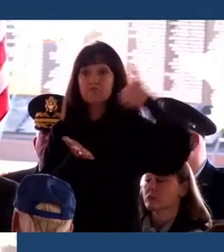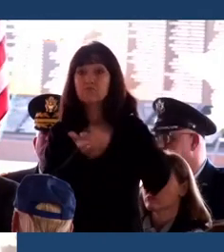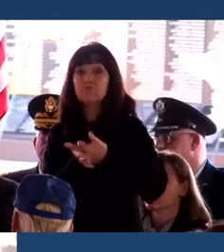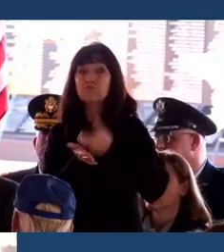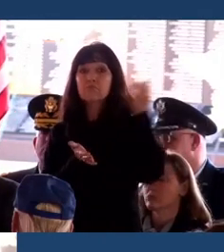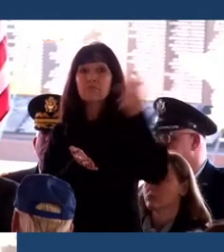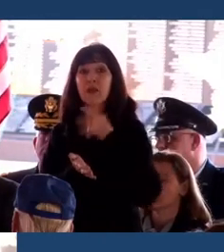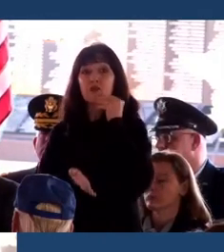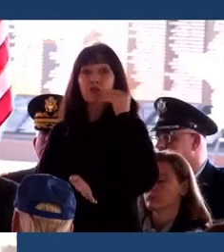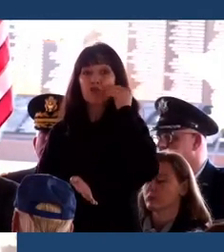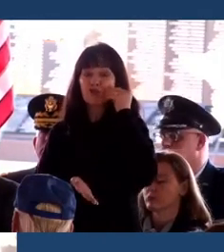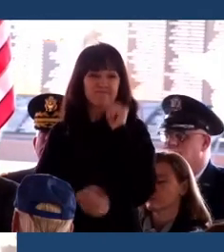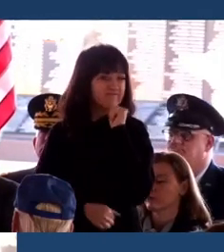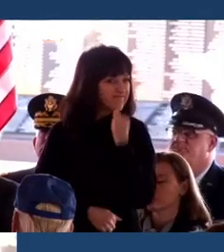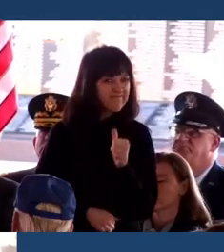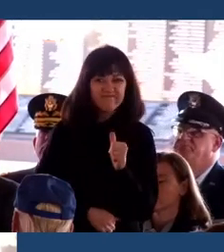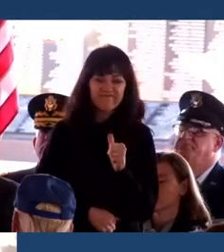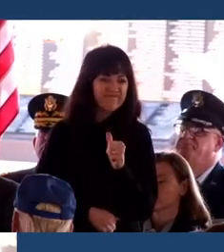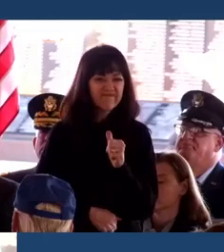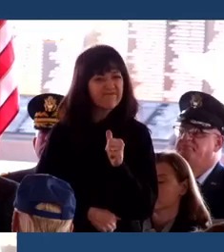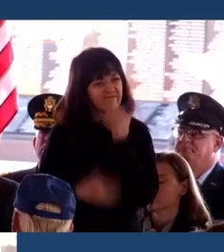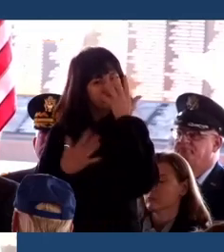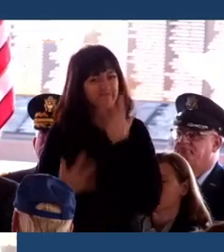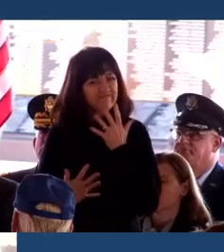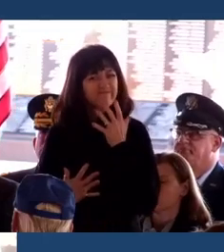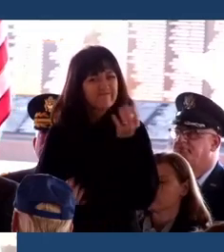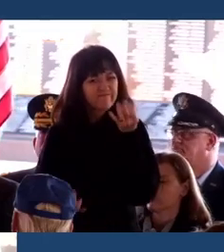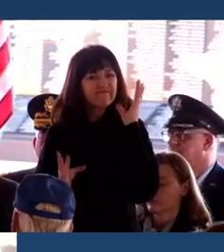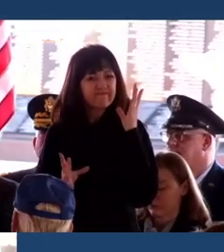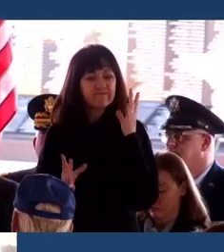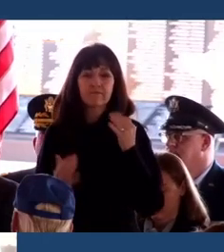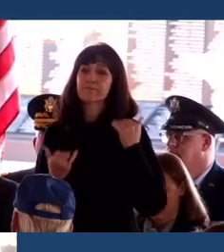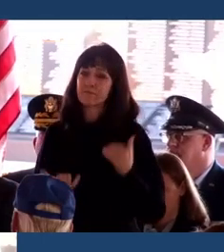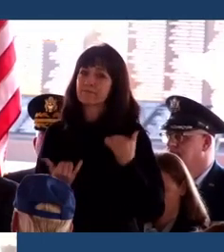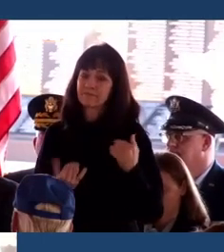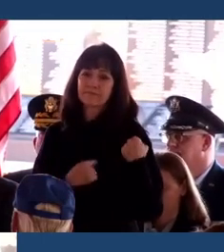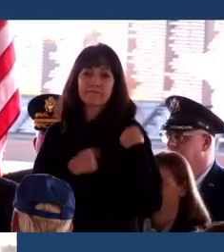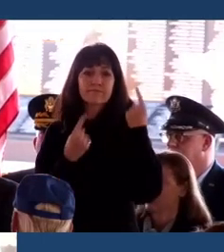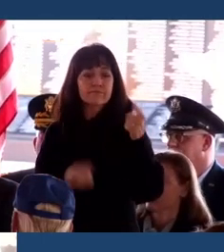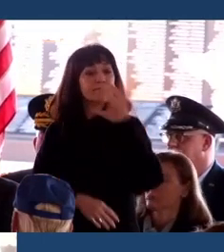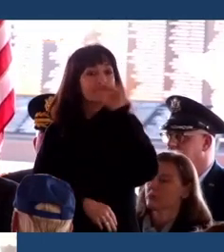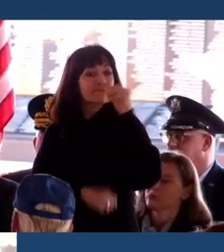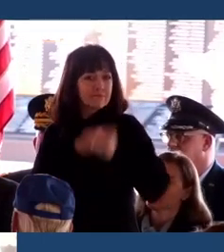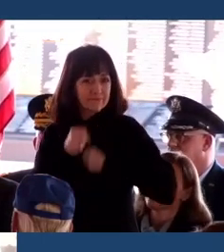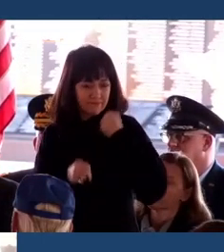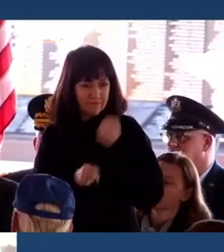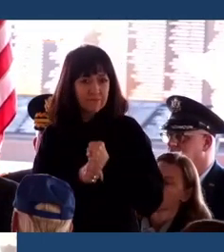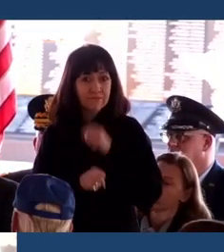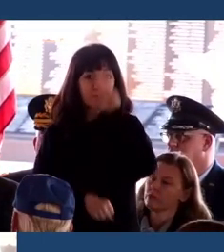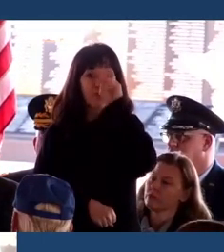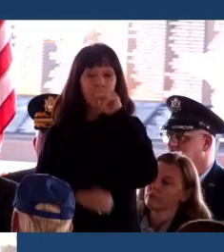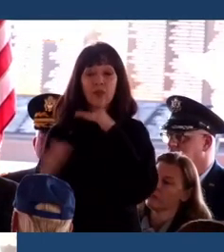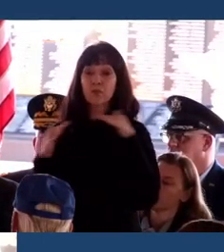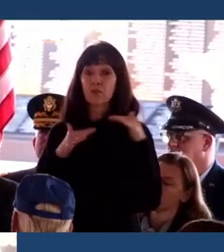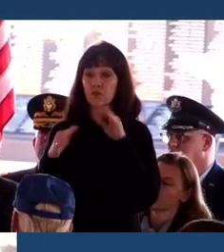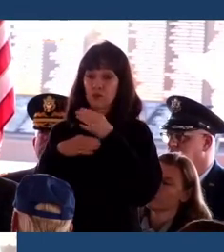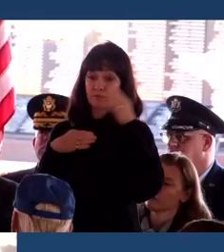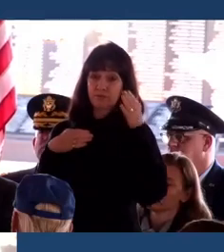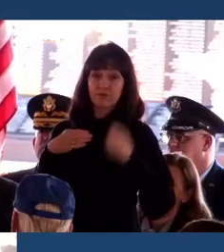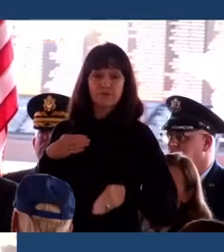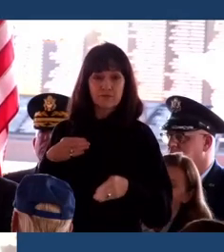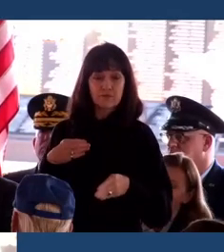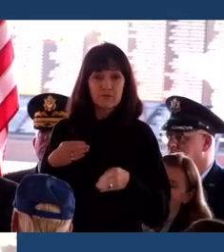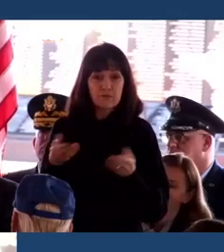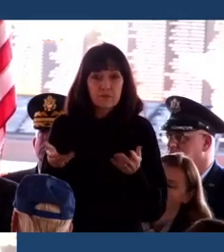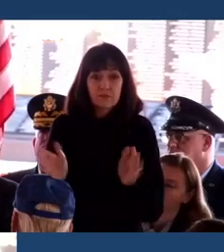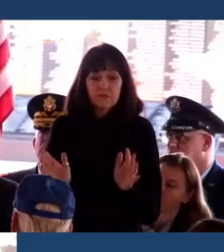home. And so as we commemorate more than 50 years since the end of the Vietnam War, we can honor those veterans